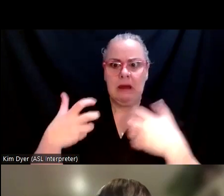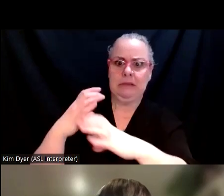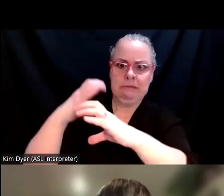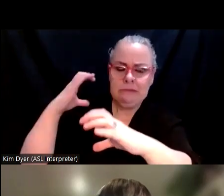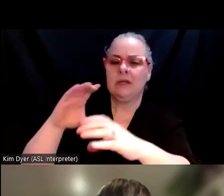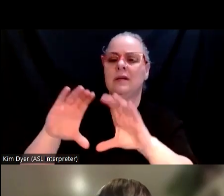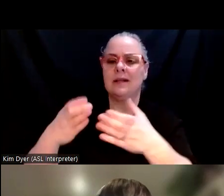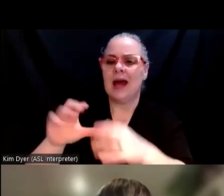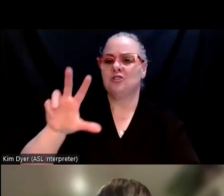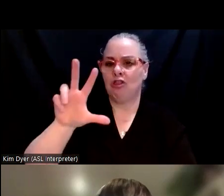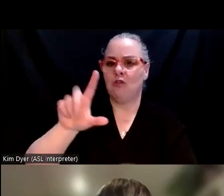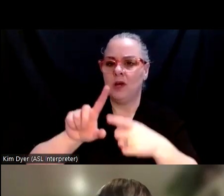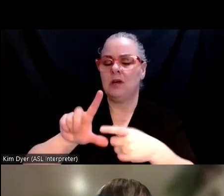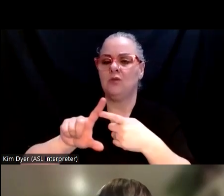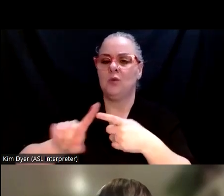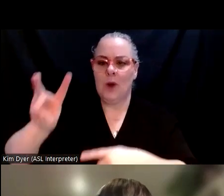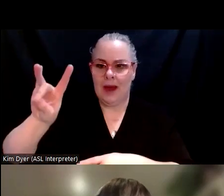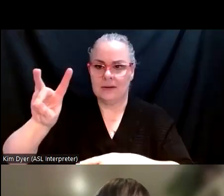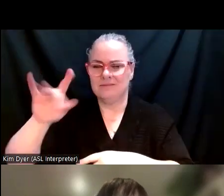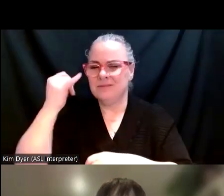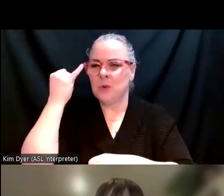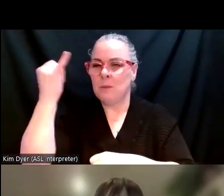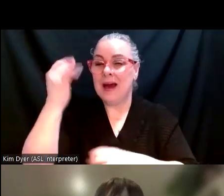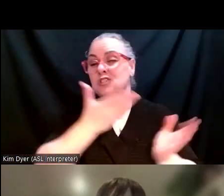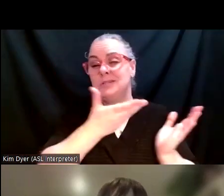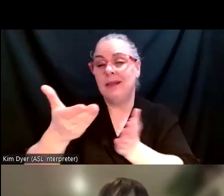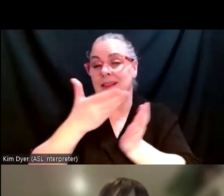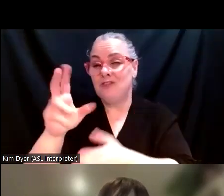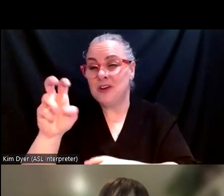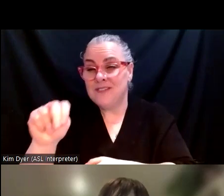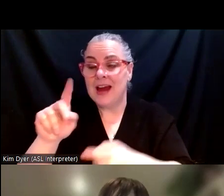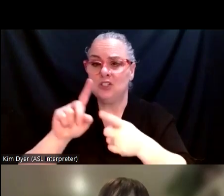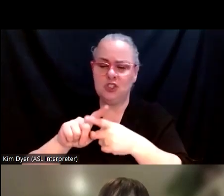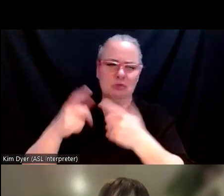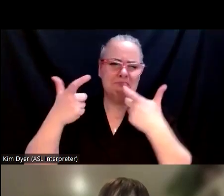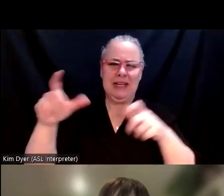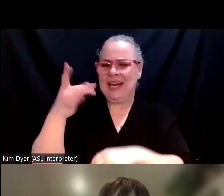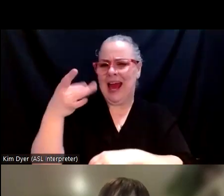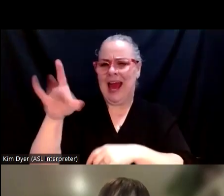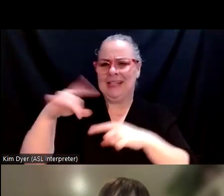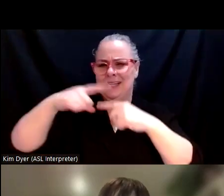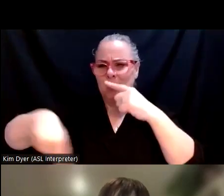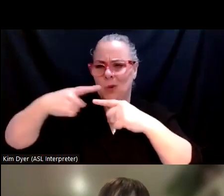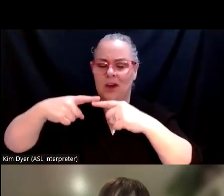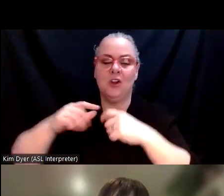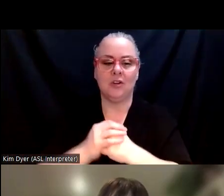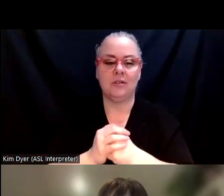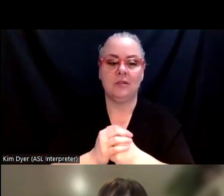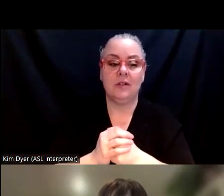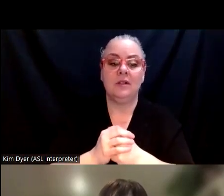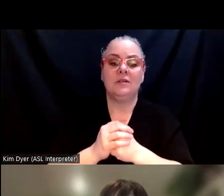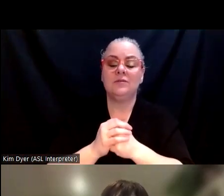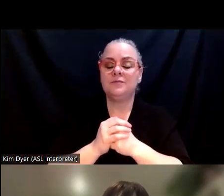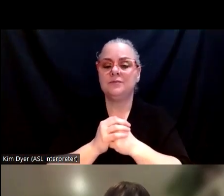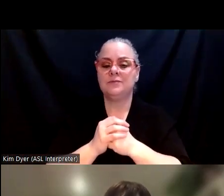class 3 through 8. So imagine the delivery van all the way up through the tractor trailer. Funding would provide a